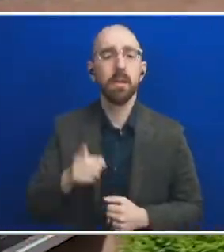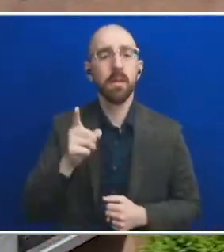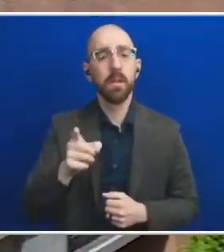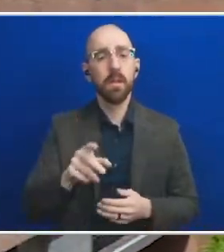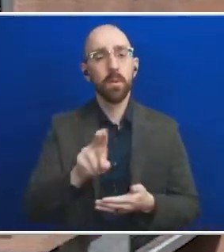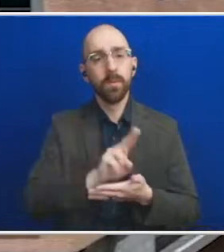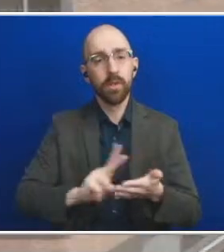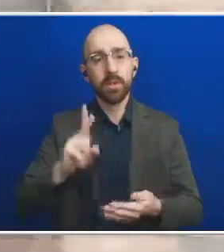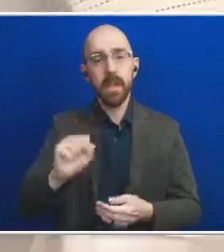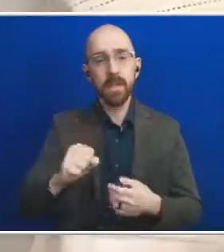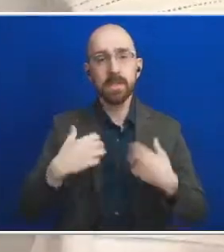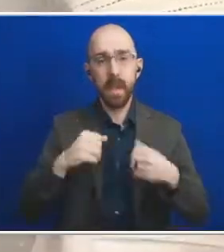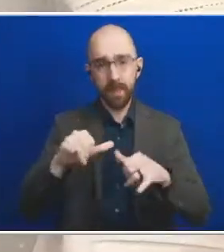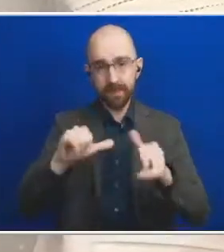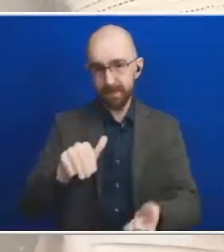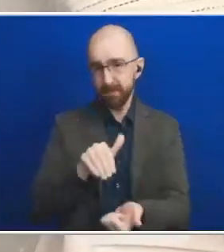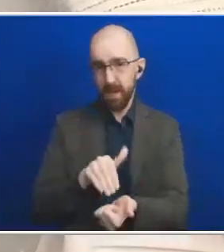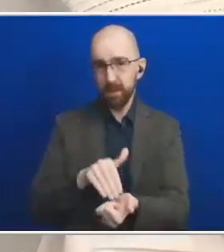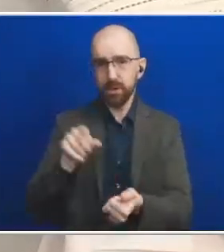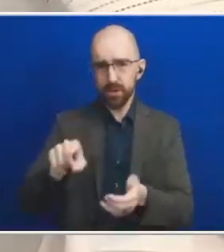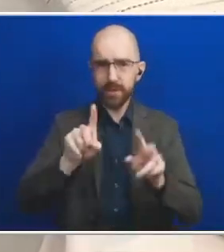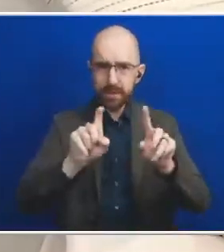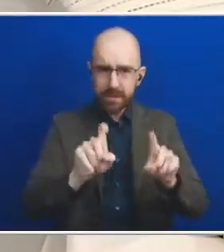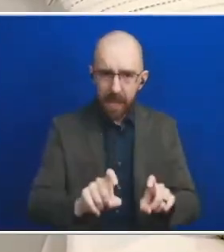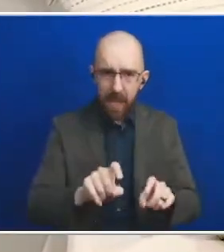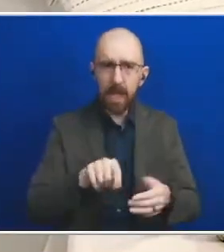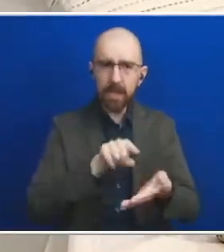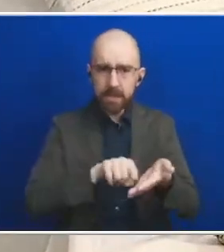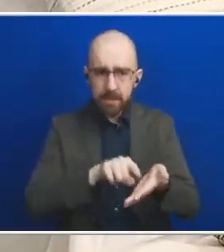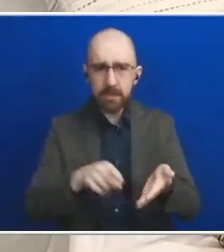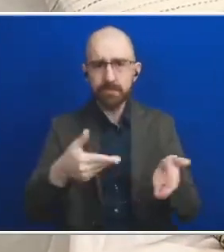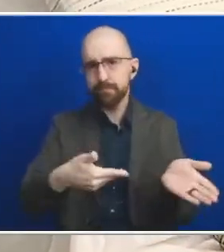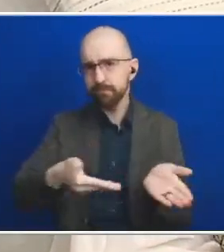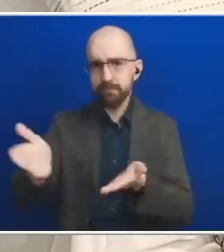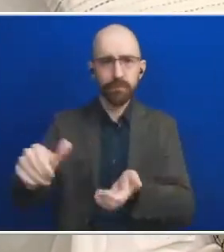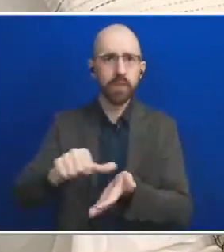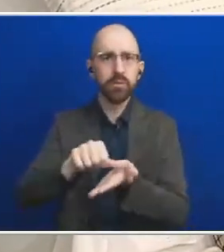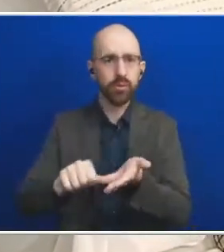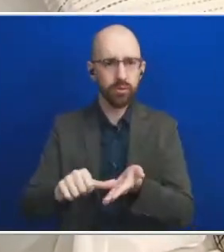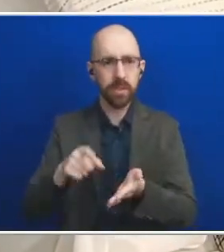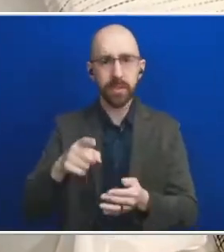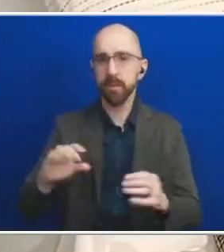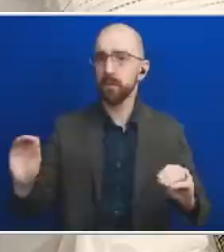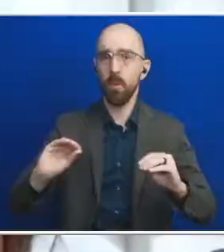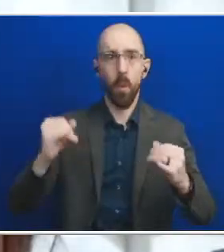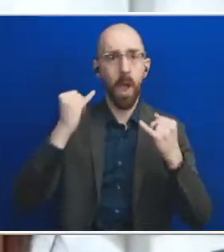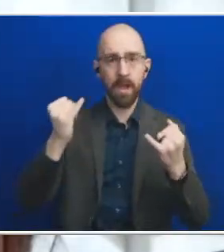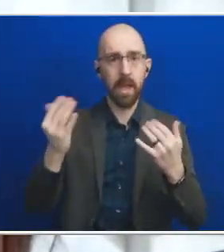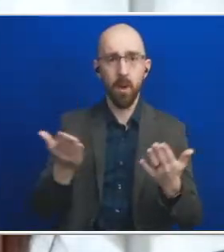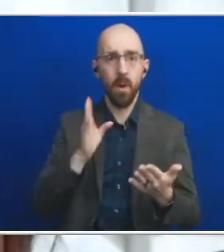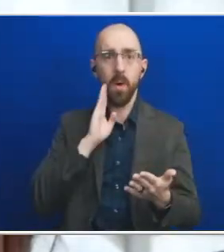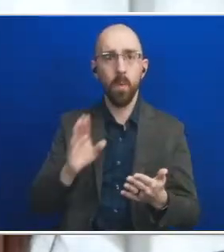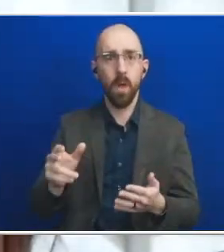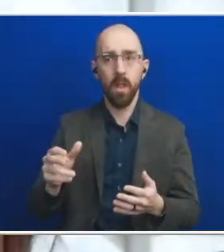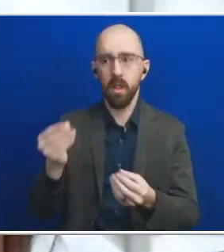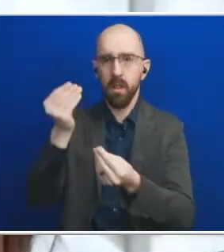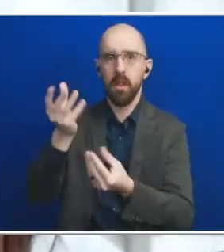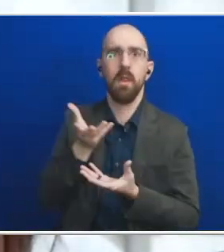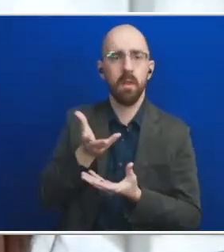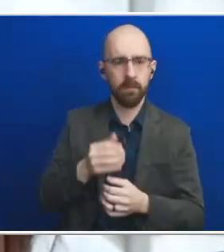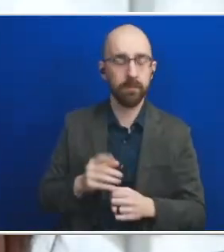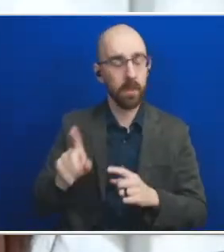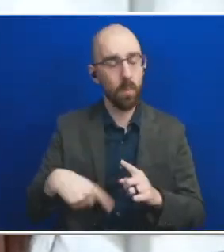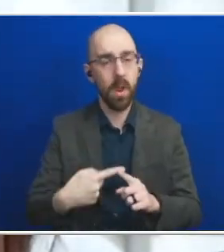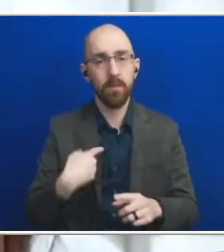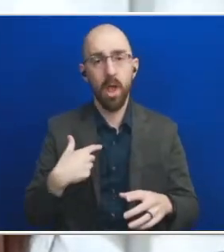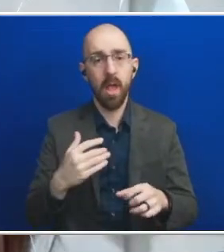ran tests, took Jackson in for surgery. He had no idea what he was about to hear next. That's whenever I got officially